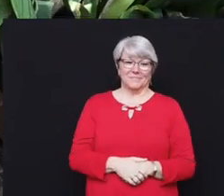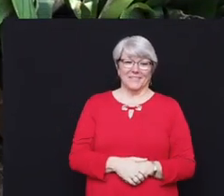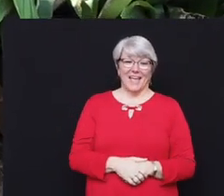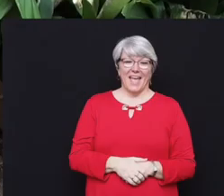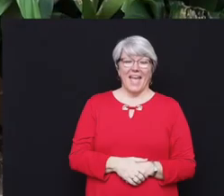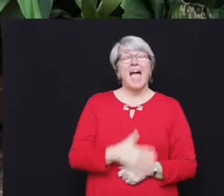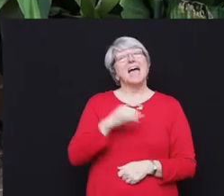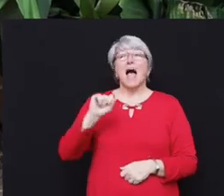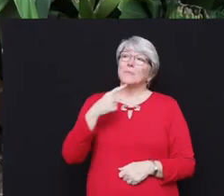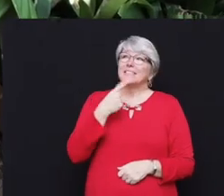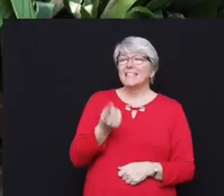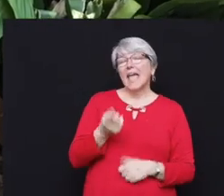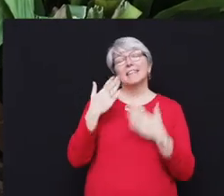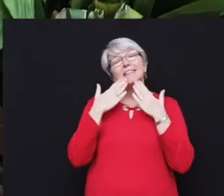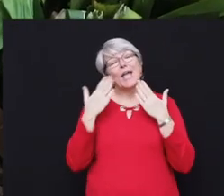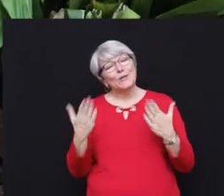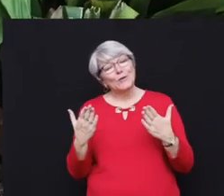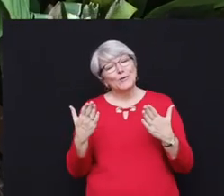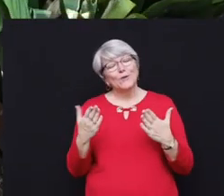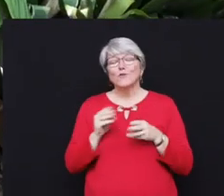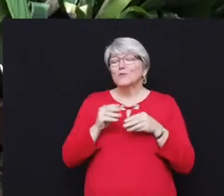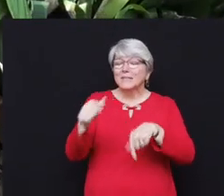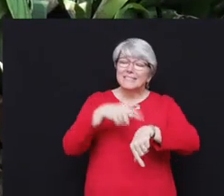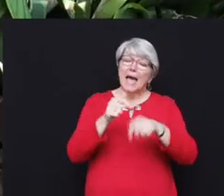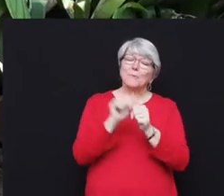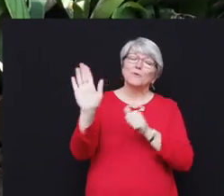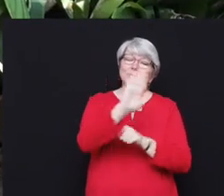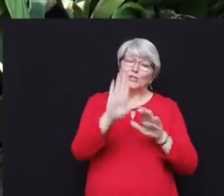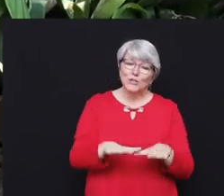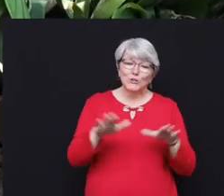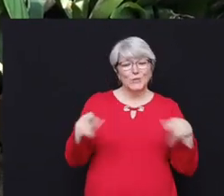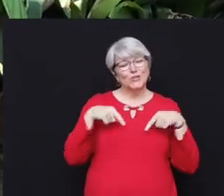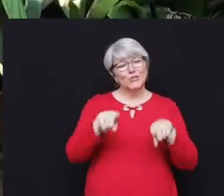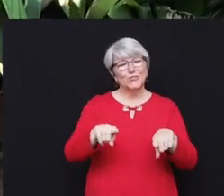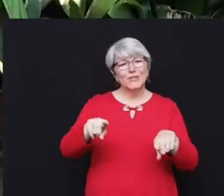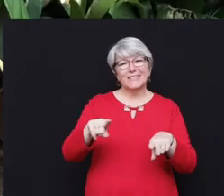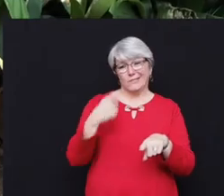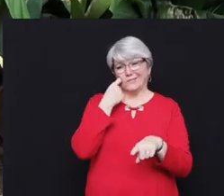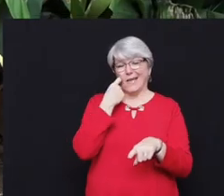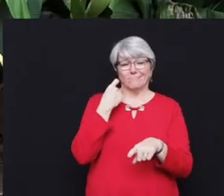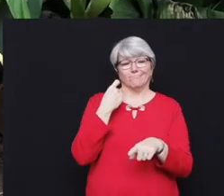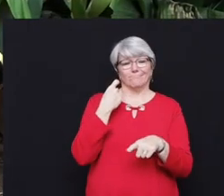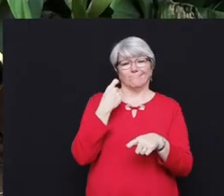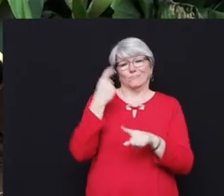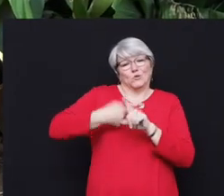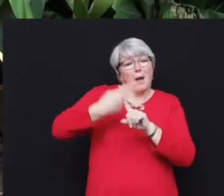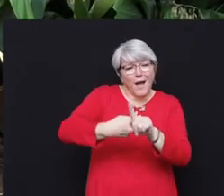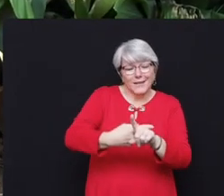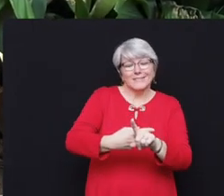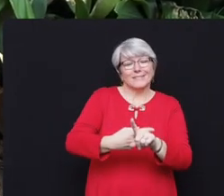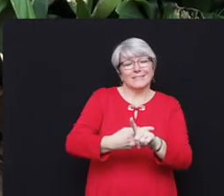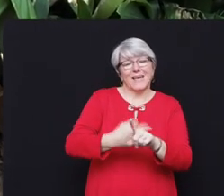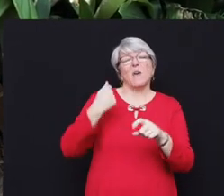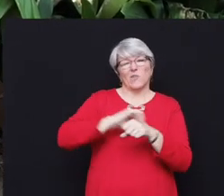Okay. I just want to say thank you for spending time with your children during these past few months that of